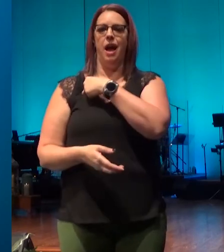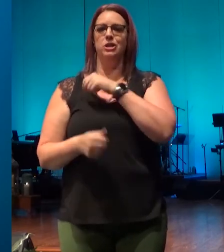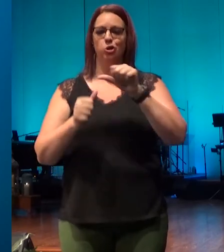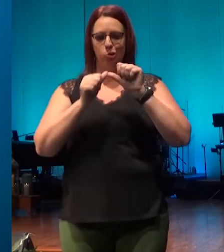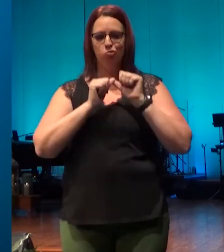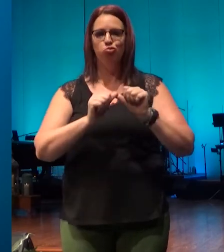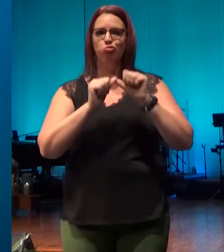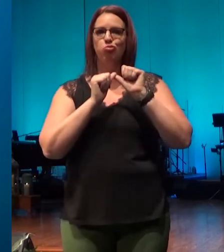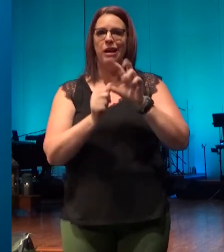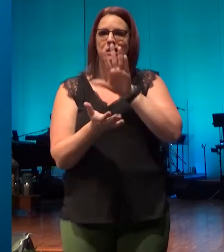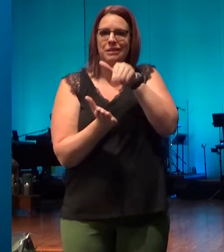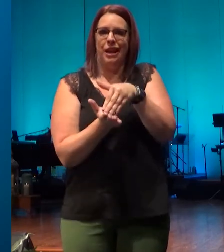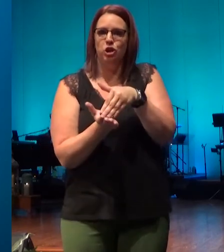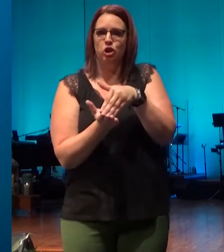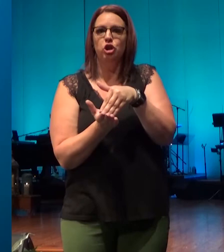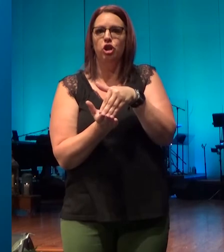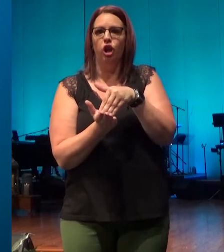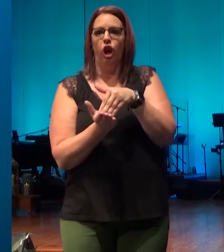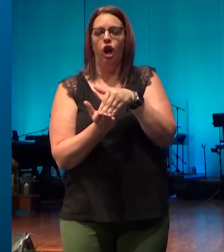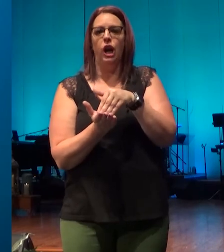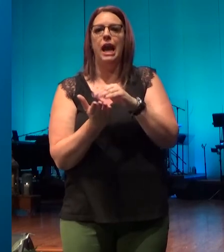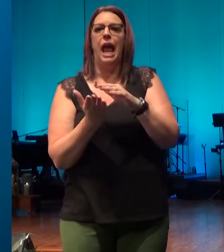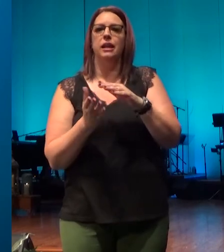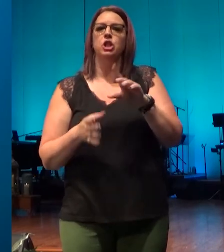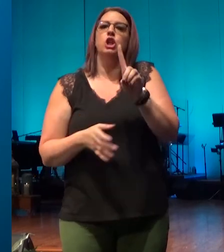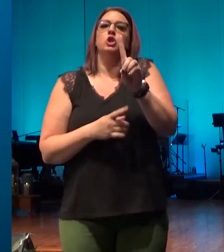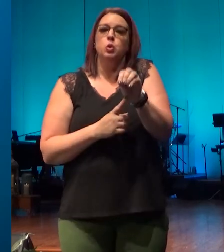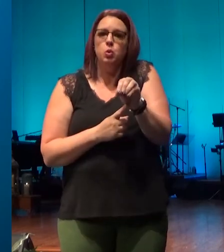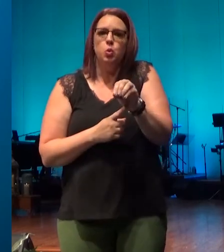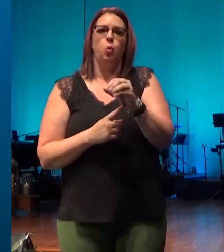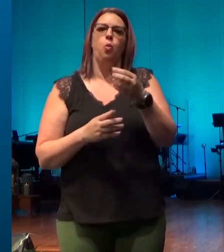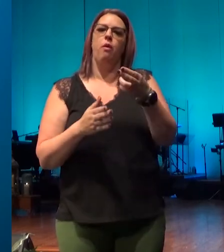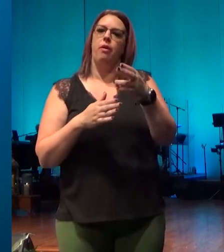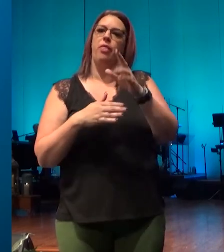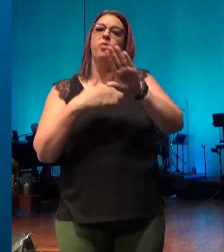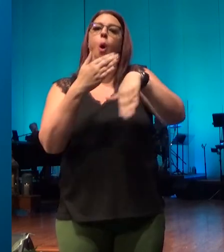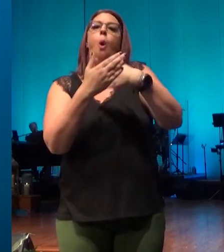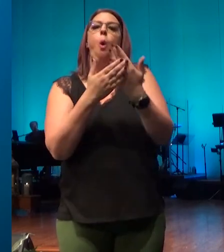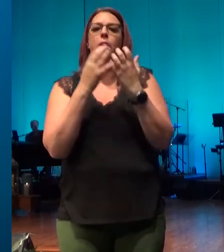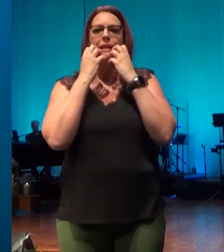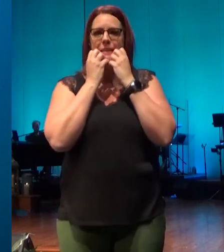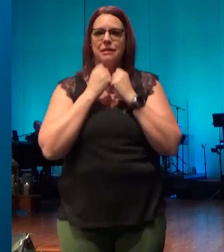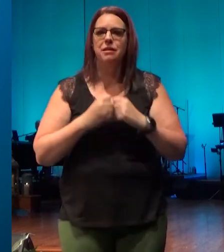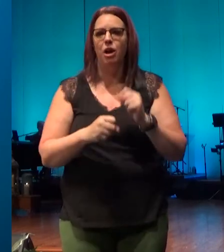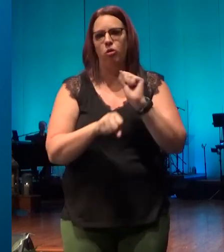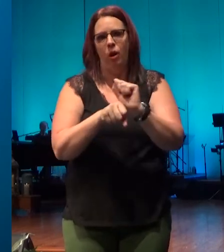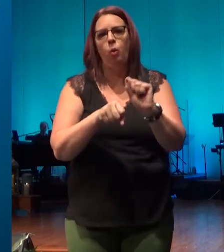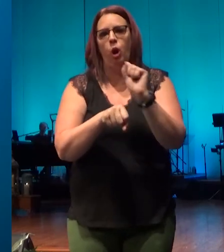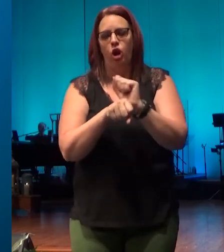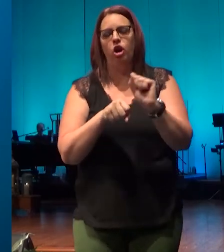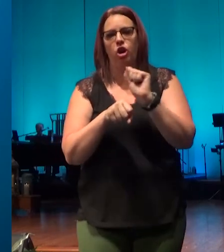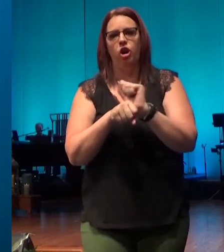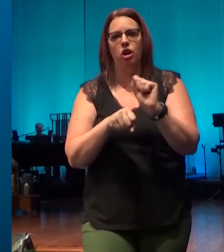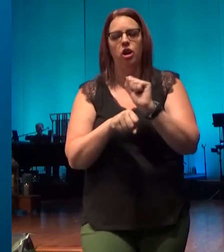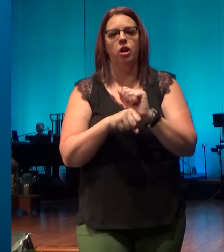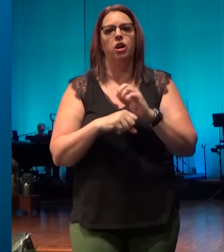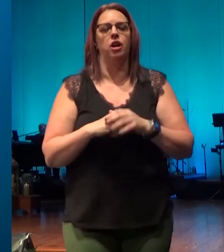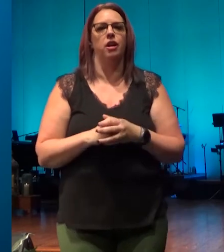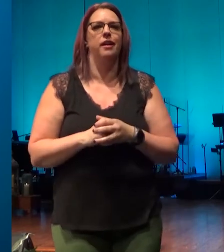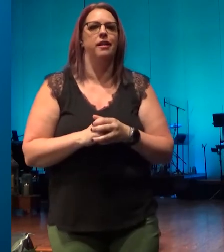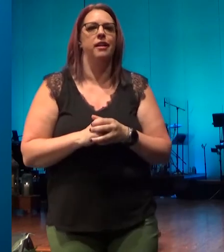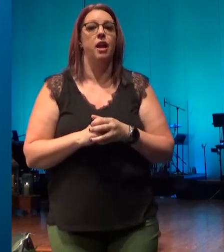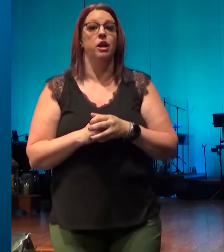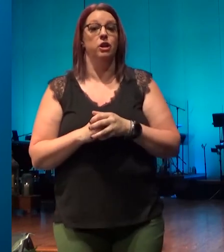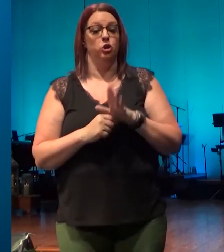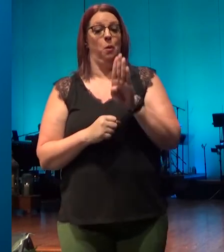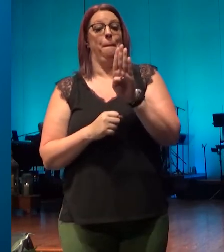continually center ourselves and do the holy sacred work within ourselves, to be a